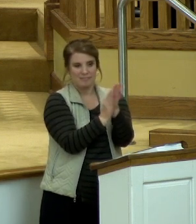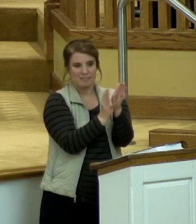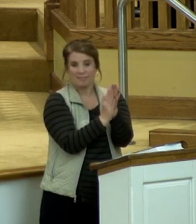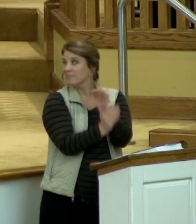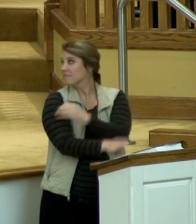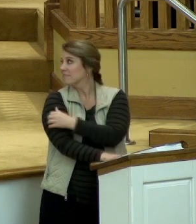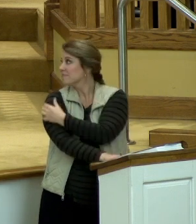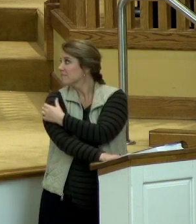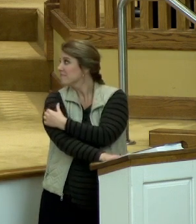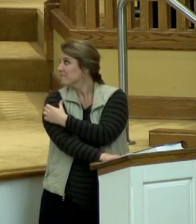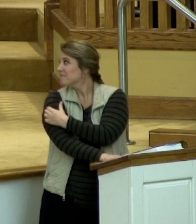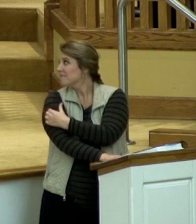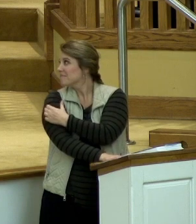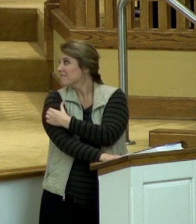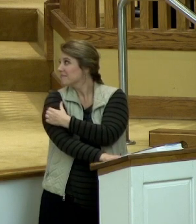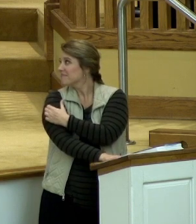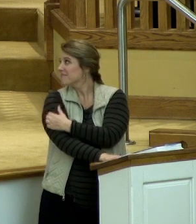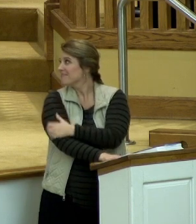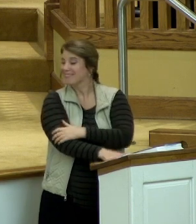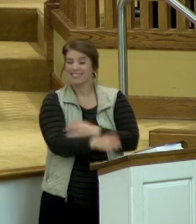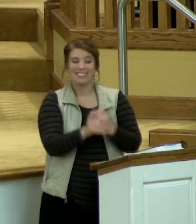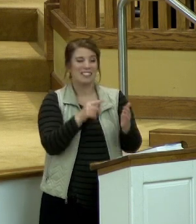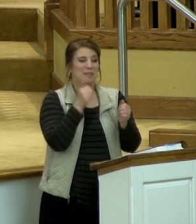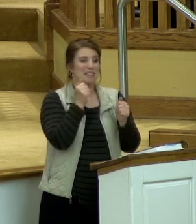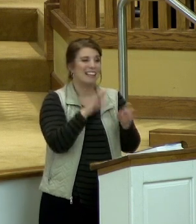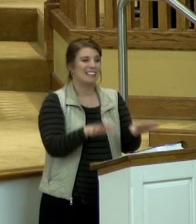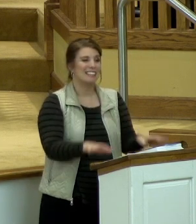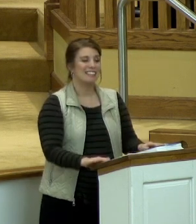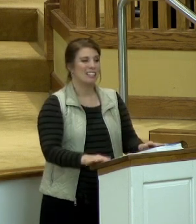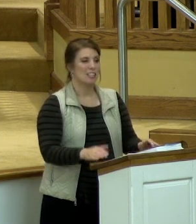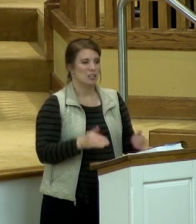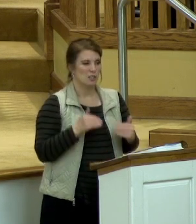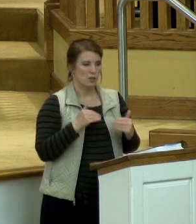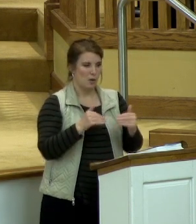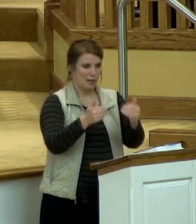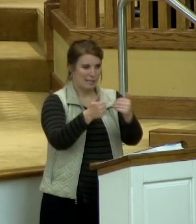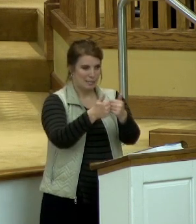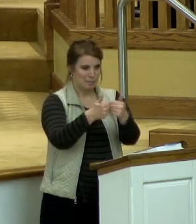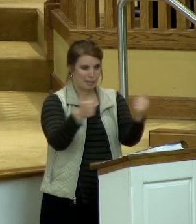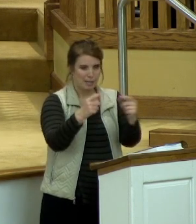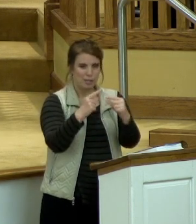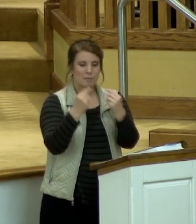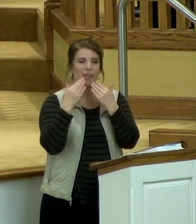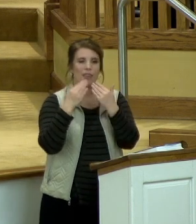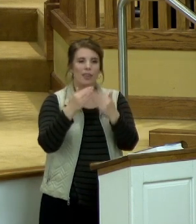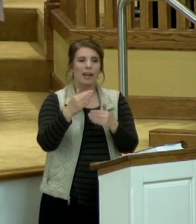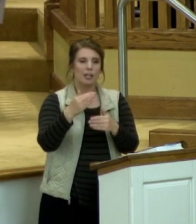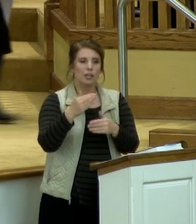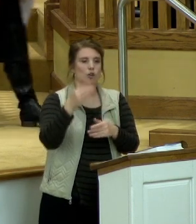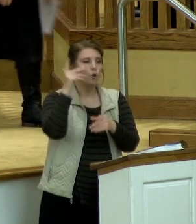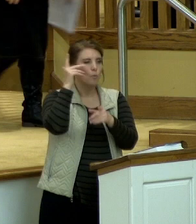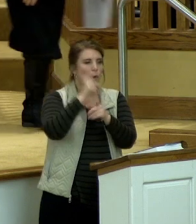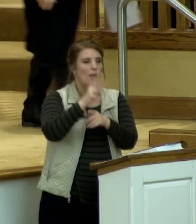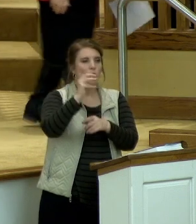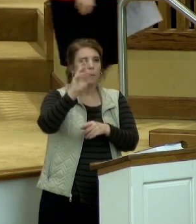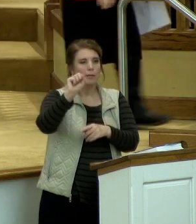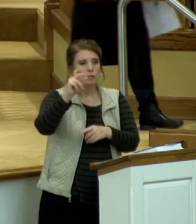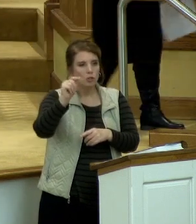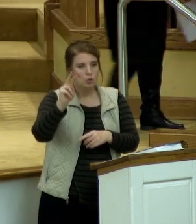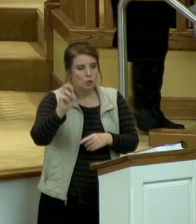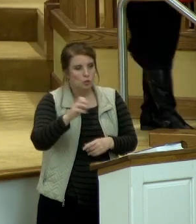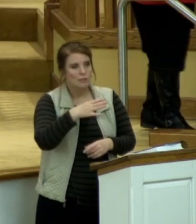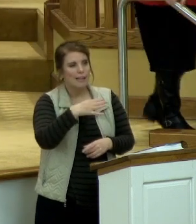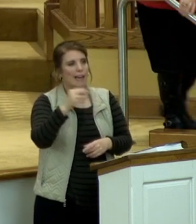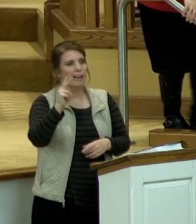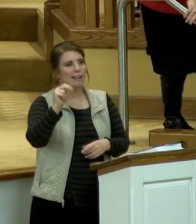What a blessing. What a blessing. All right, so let's go ahead and split the groups. Thank you, Mrs. Koontz, Brother Koontz, and Miss Nikki for that.